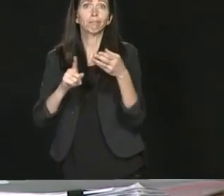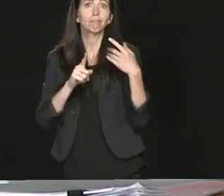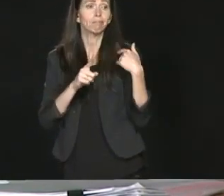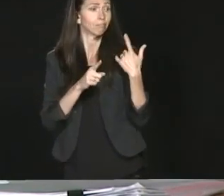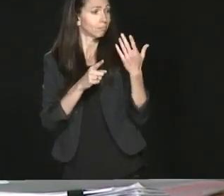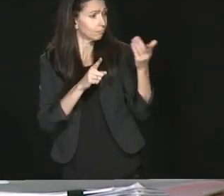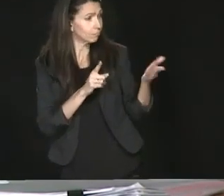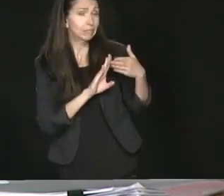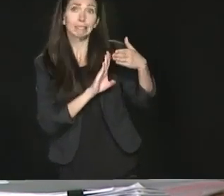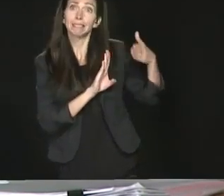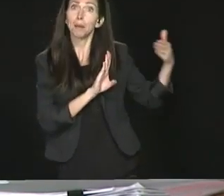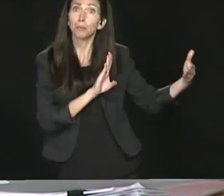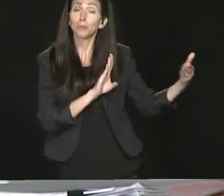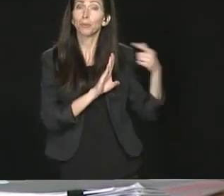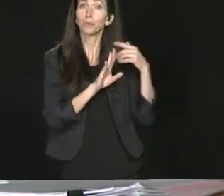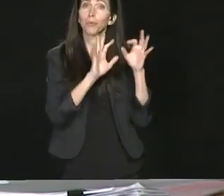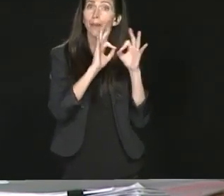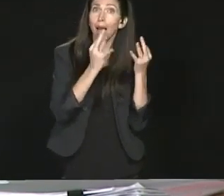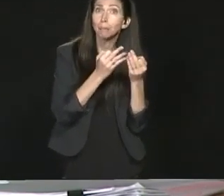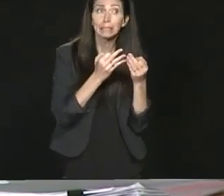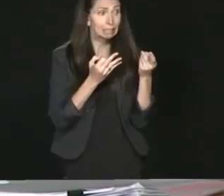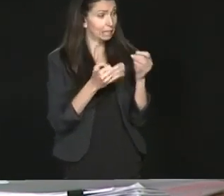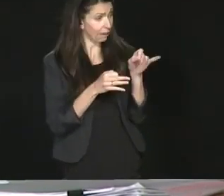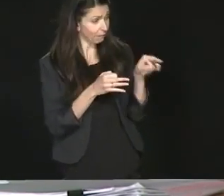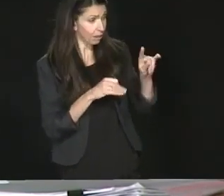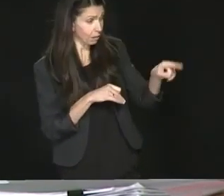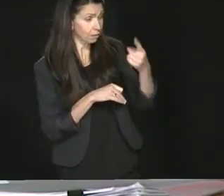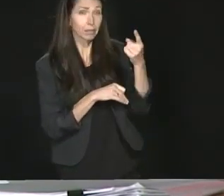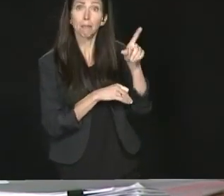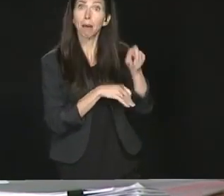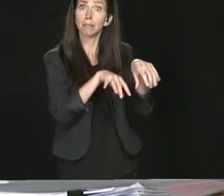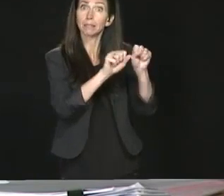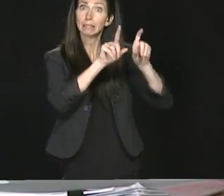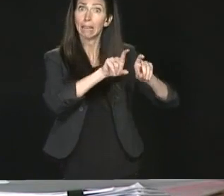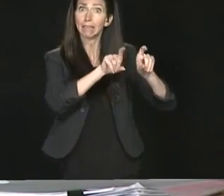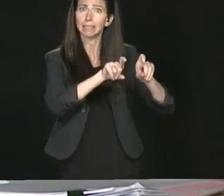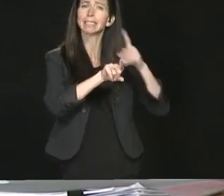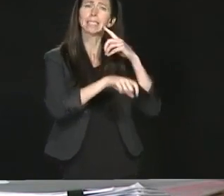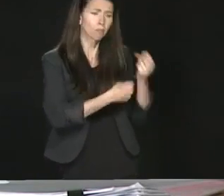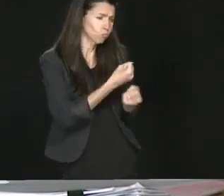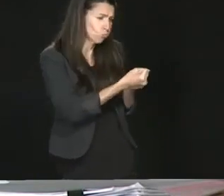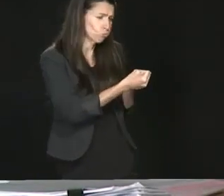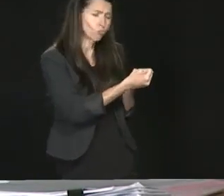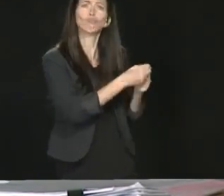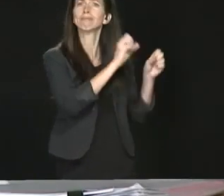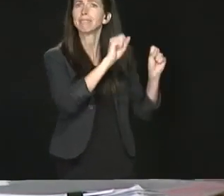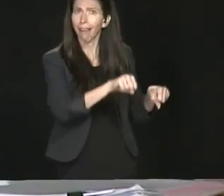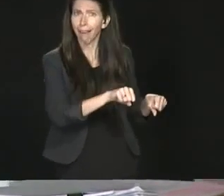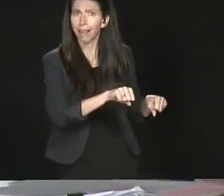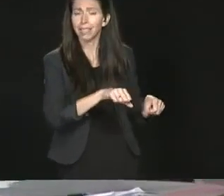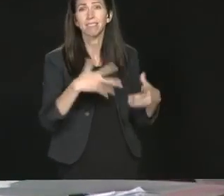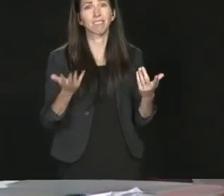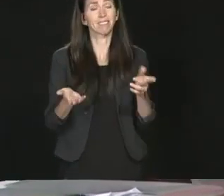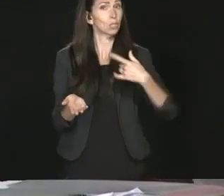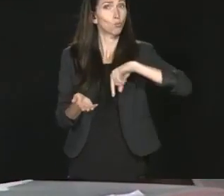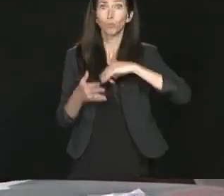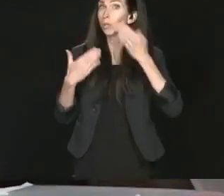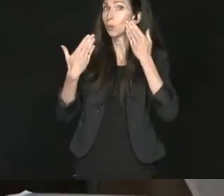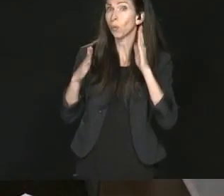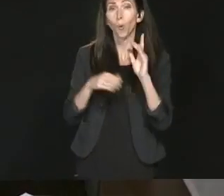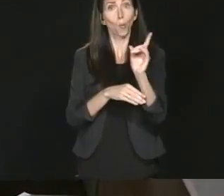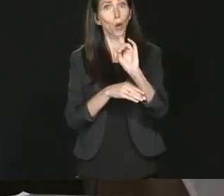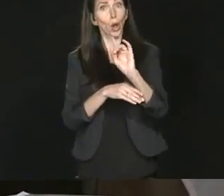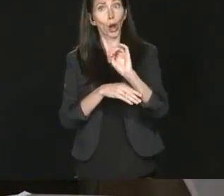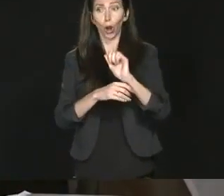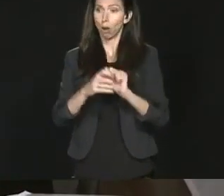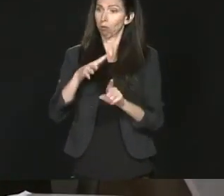test positive. We won't always know where the virus will turn up, and we are all in this together. Thank you. Merci. Okay,